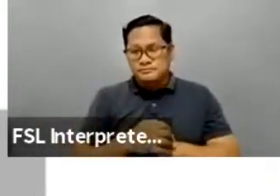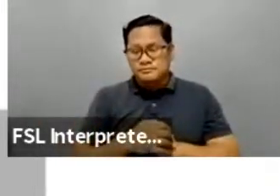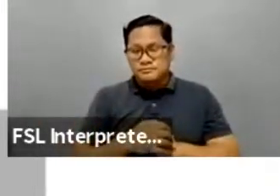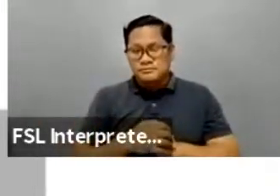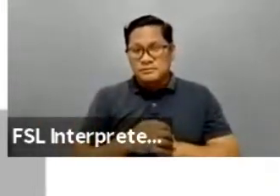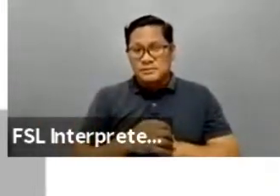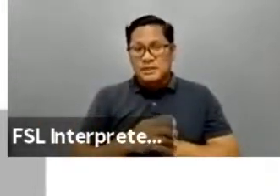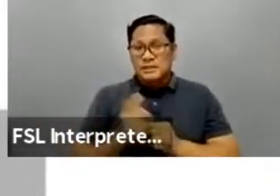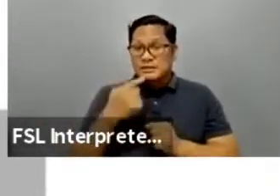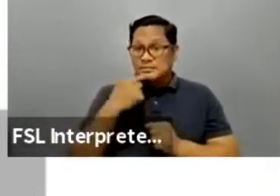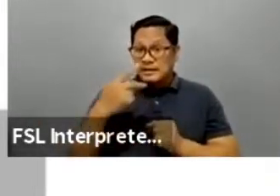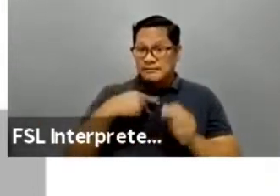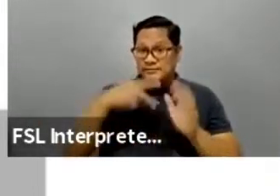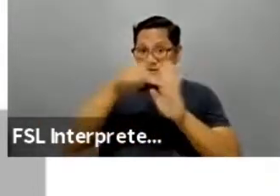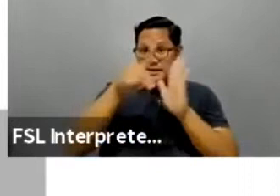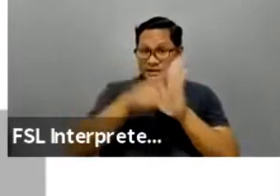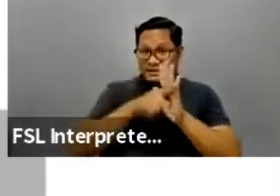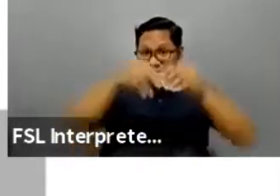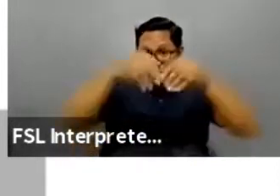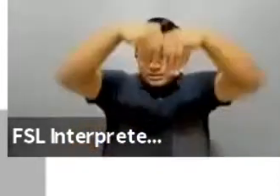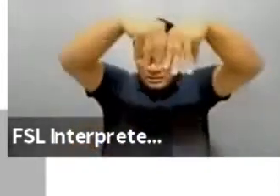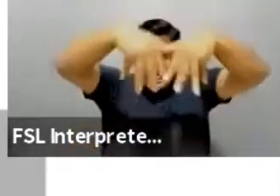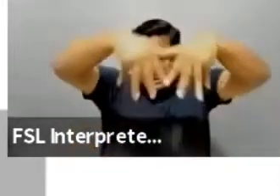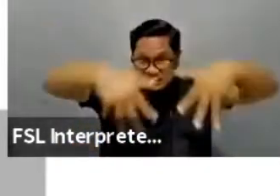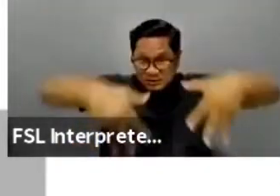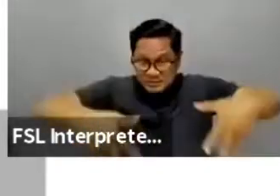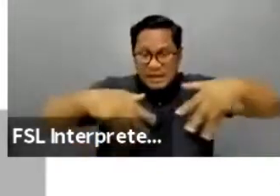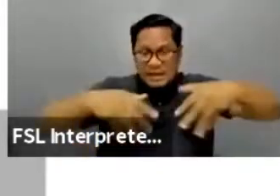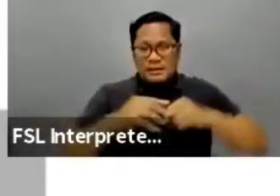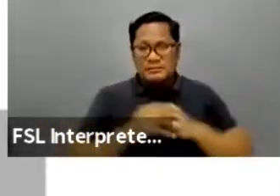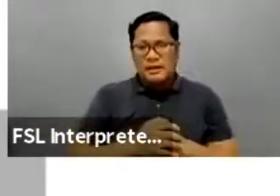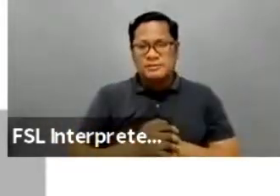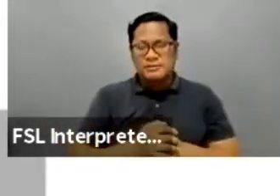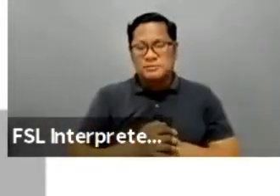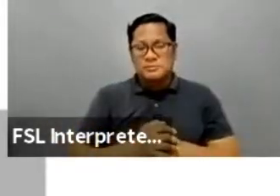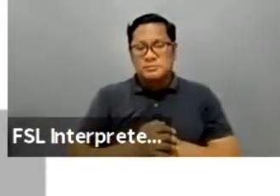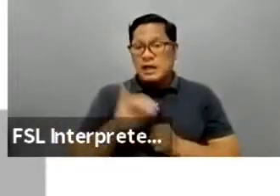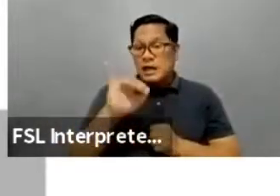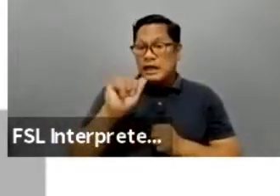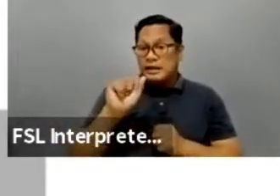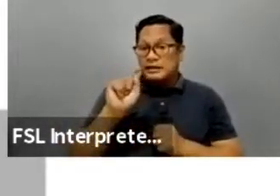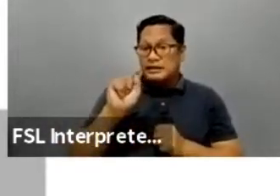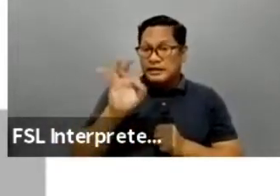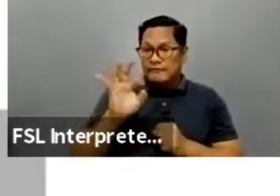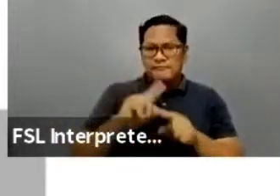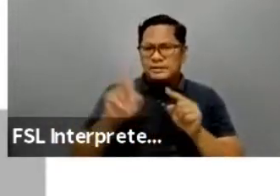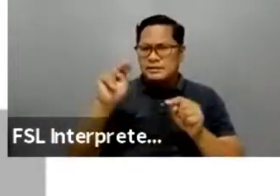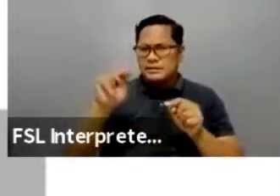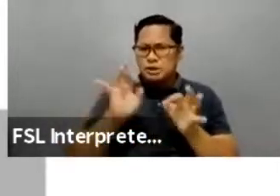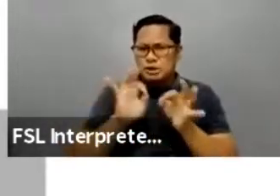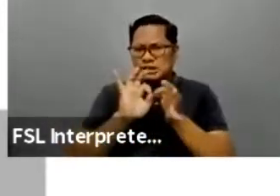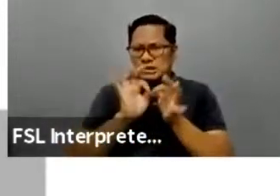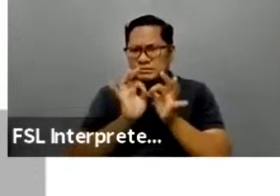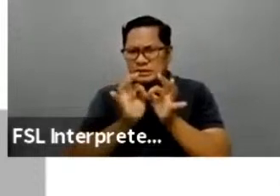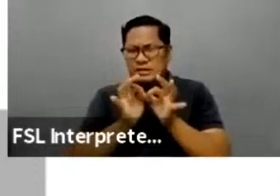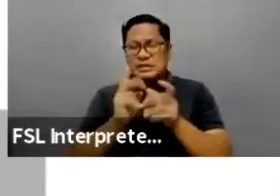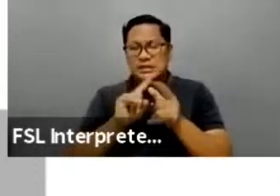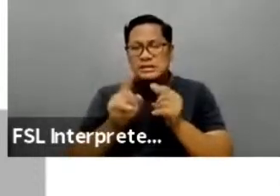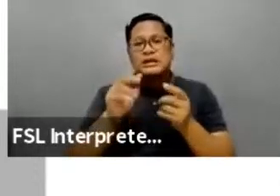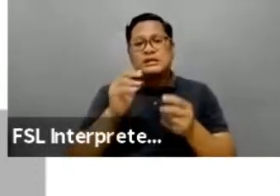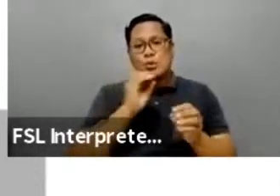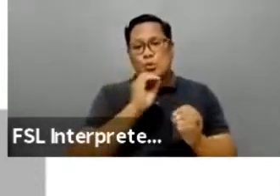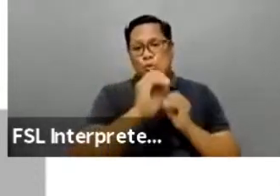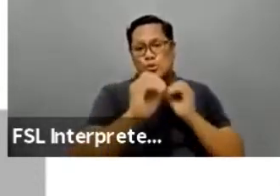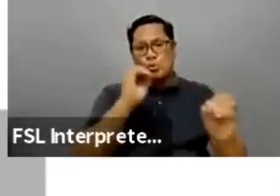Magbababa ng policies from wherever, the IATF, pero i-interpret pa yan. Okay? Tapos kanya-kanyang implementation.